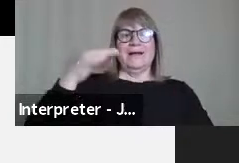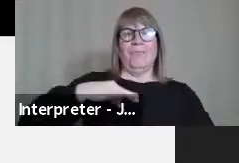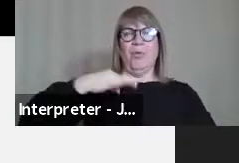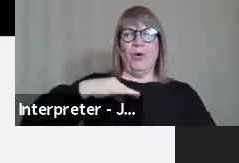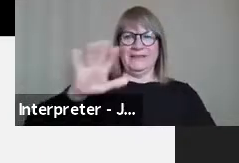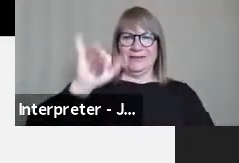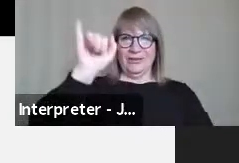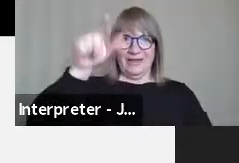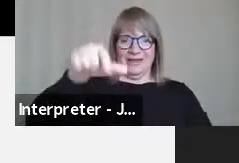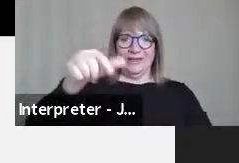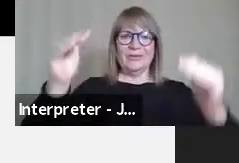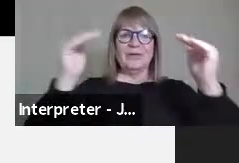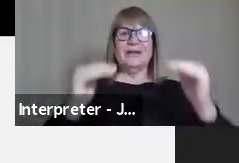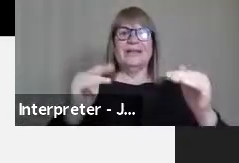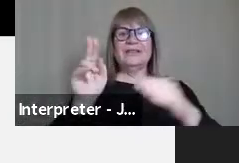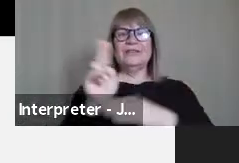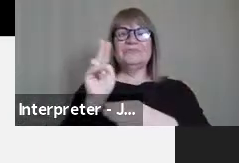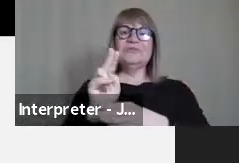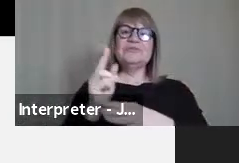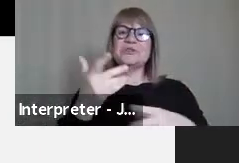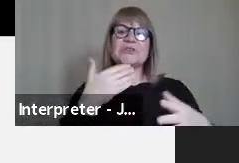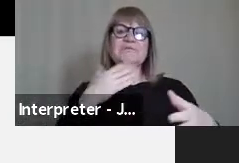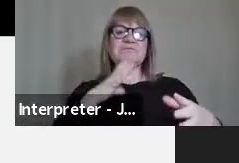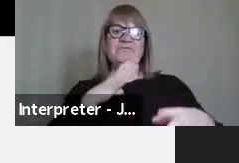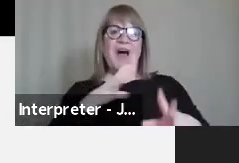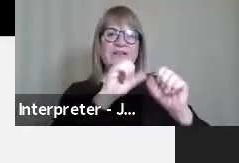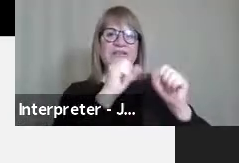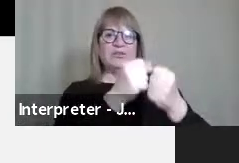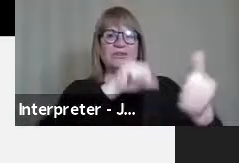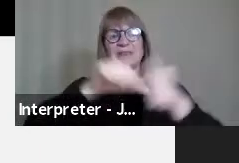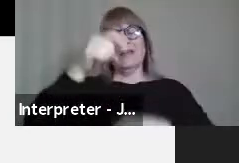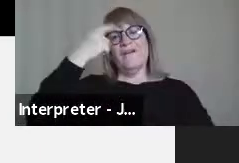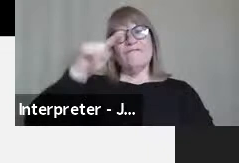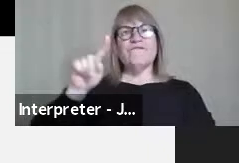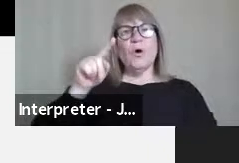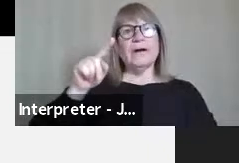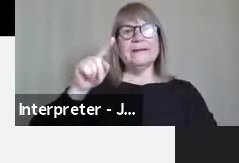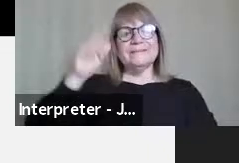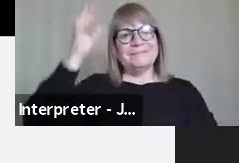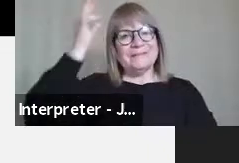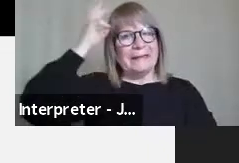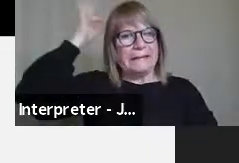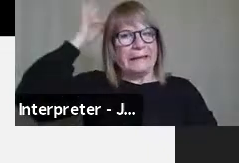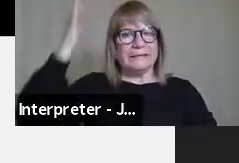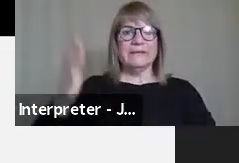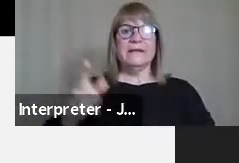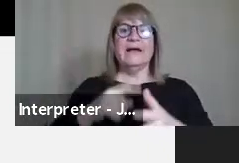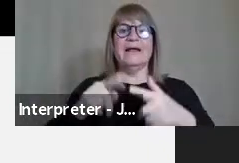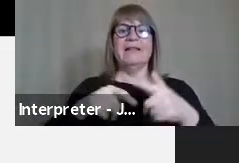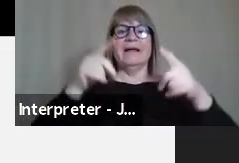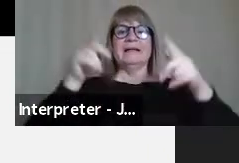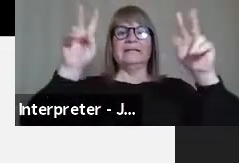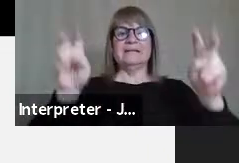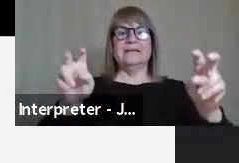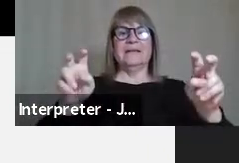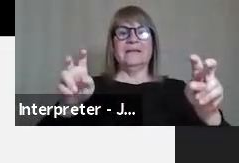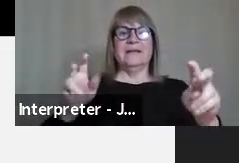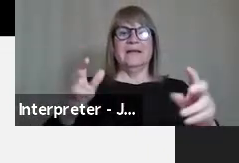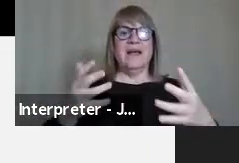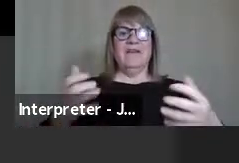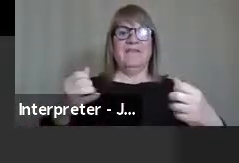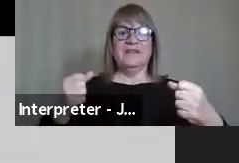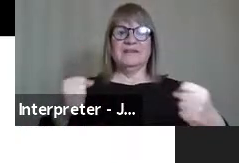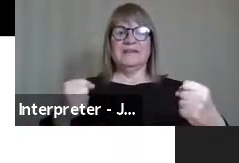quote unusually well poised in social situations for an indian and the last one is quote heavy solid polish